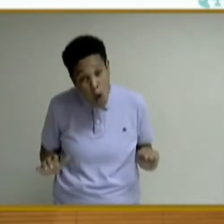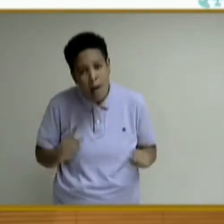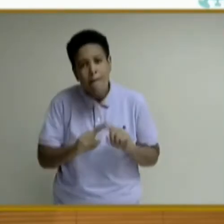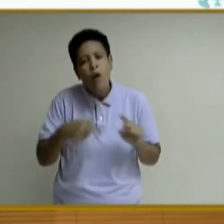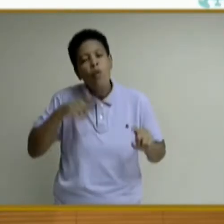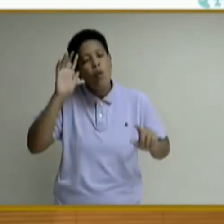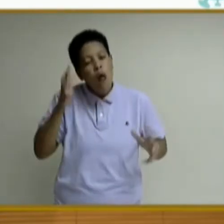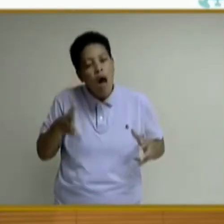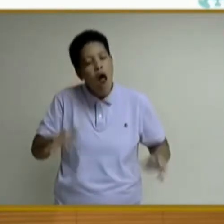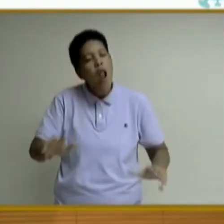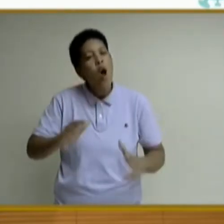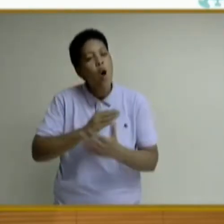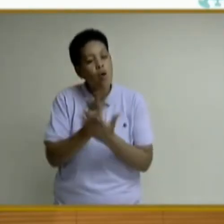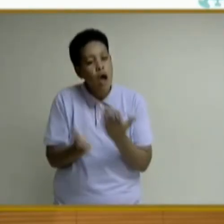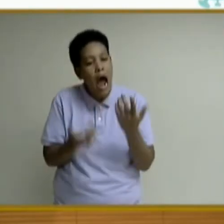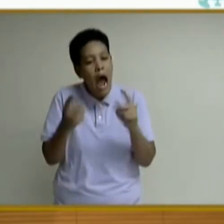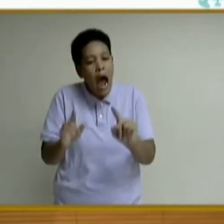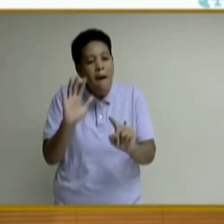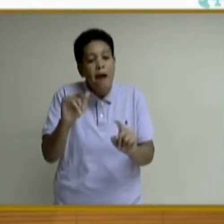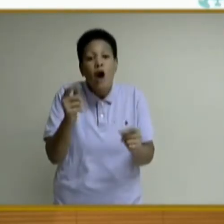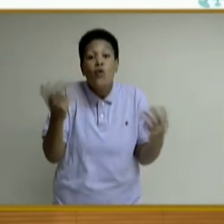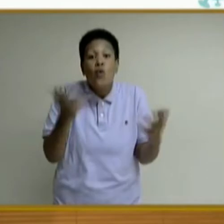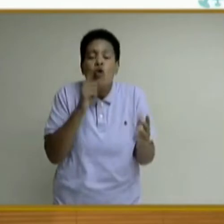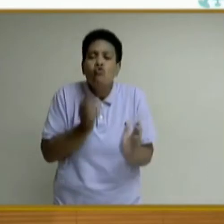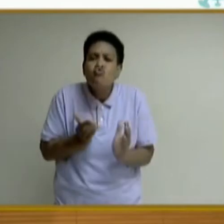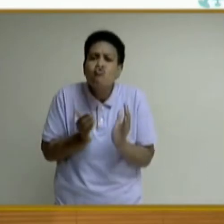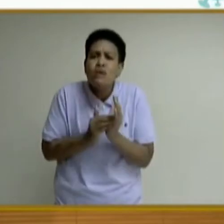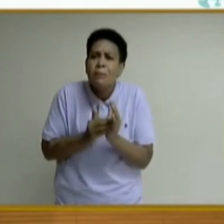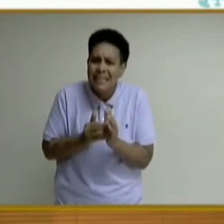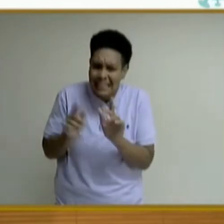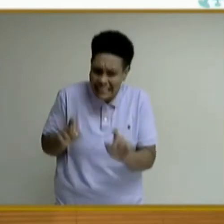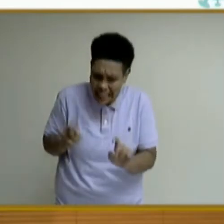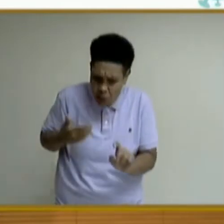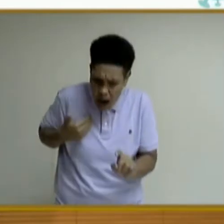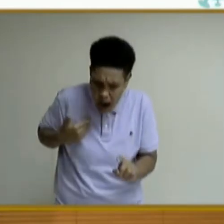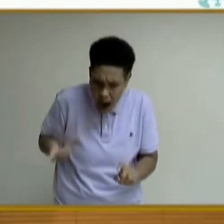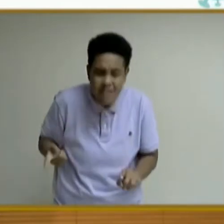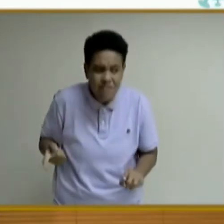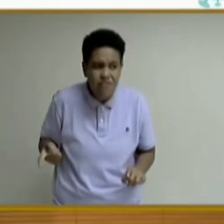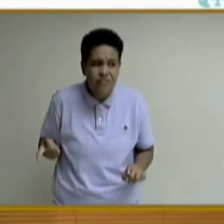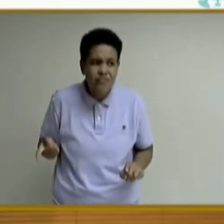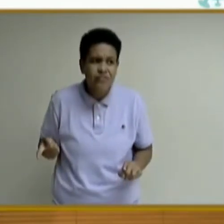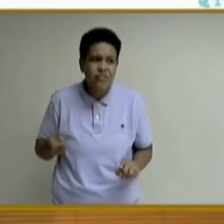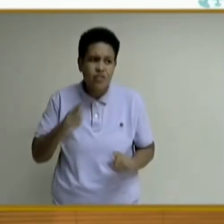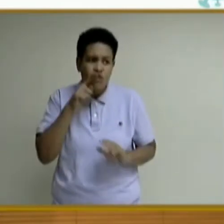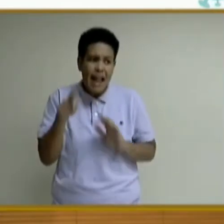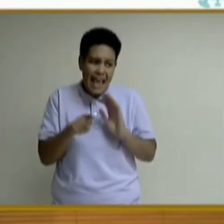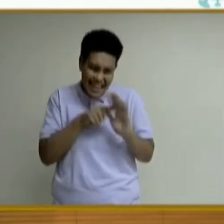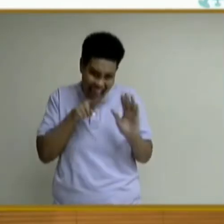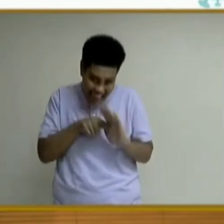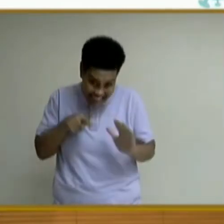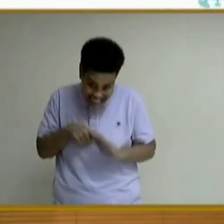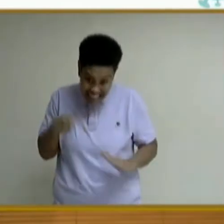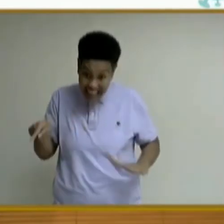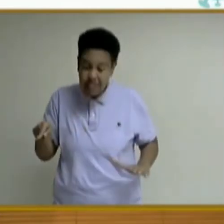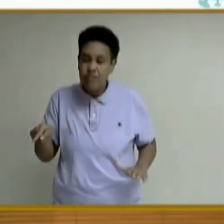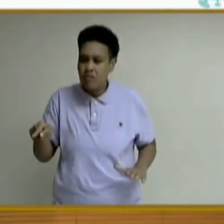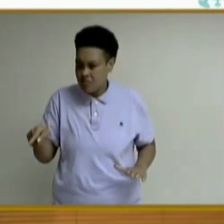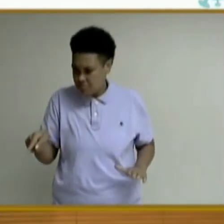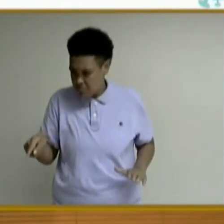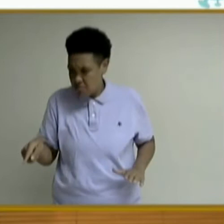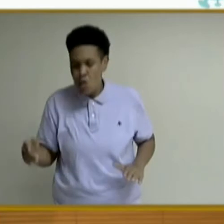allowance for that by repeating whatever tests we have that are negative on the